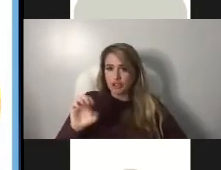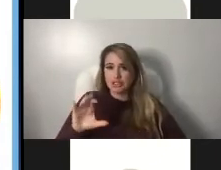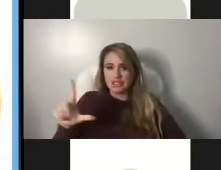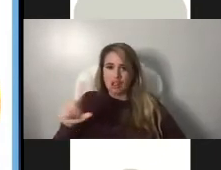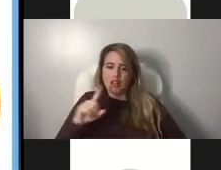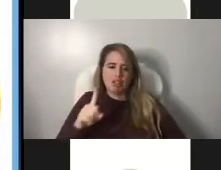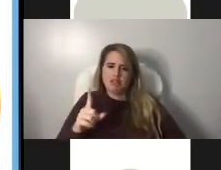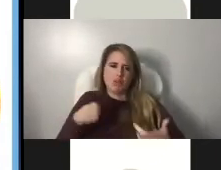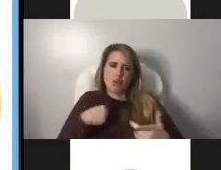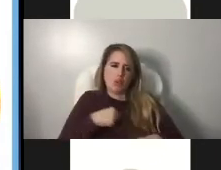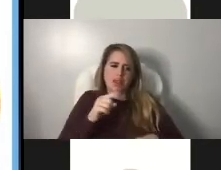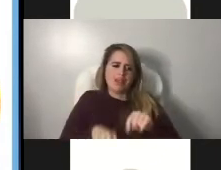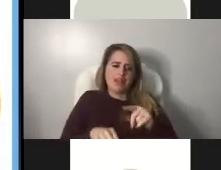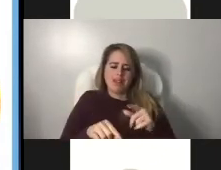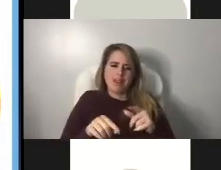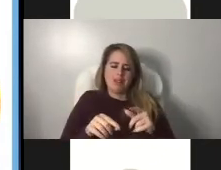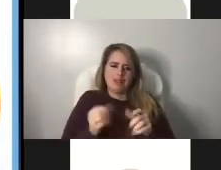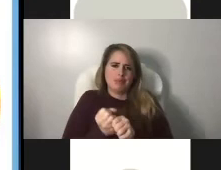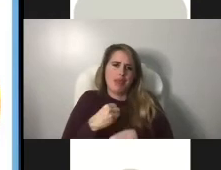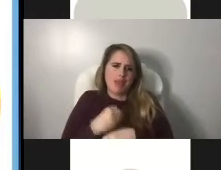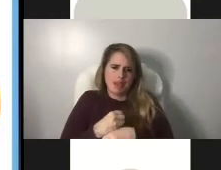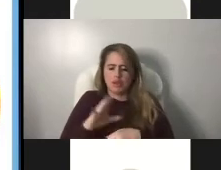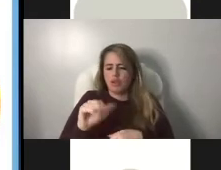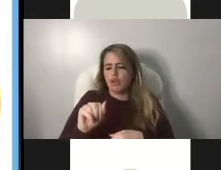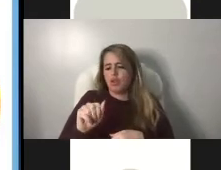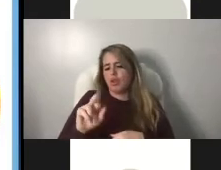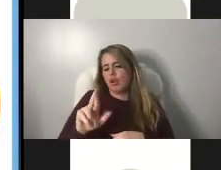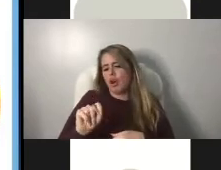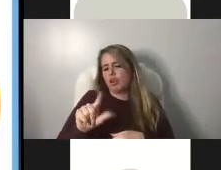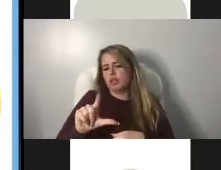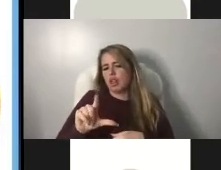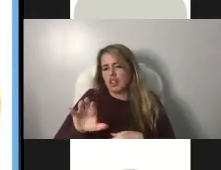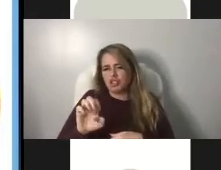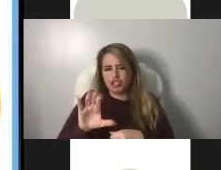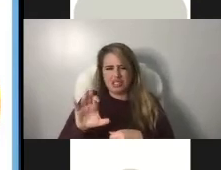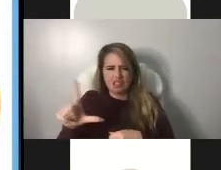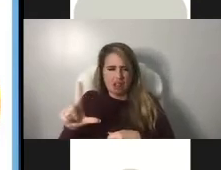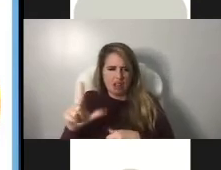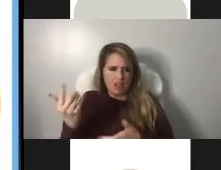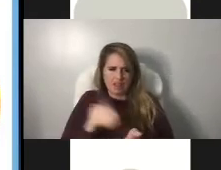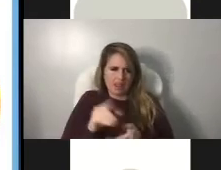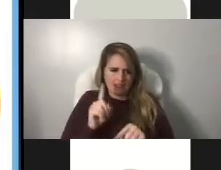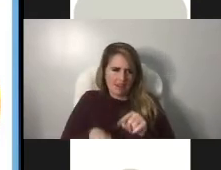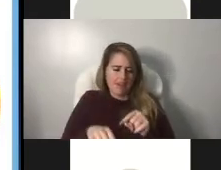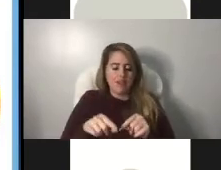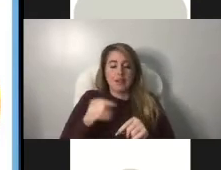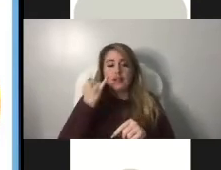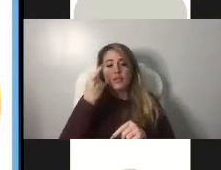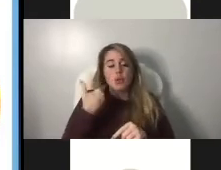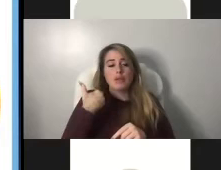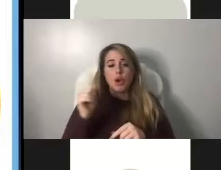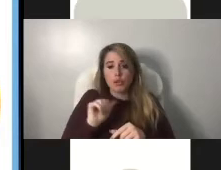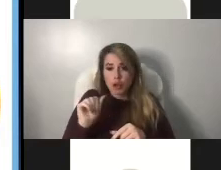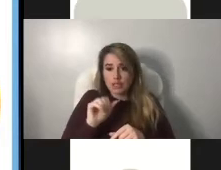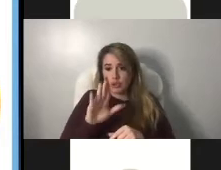have no way of regenerating cartilage cells in a meaningful way. So if you have arthritis, like Dr. Bart talked about, and your